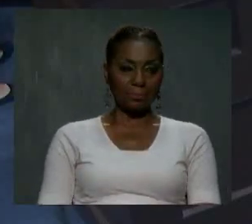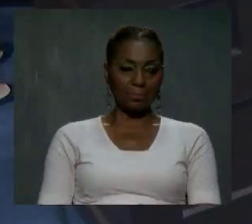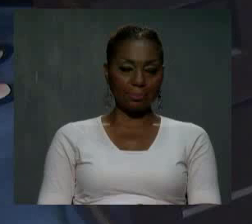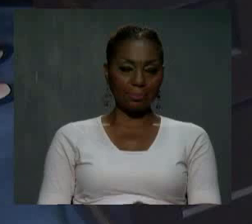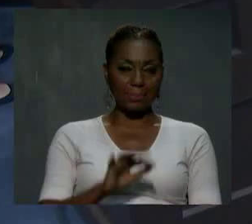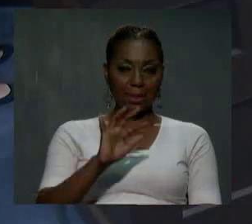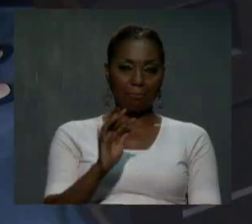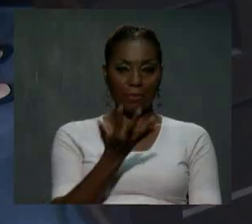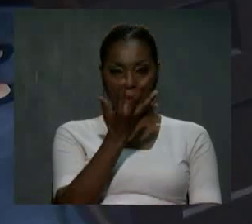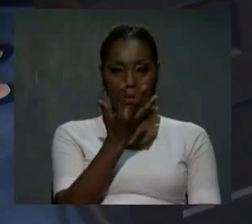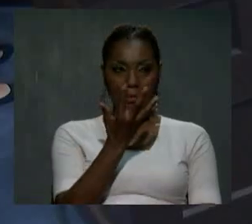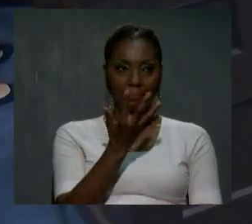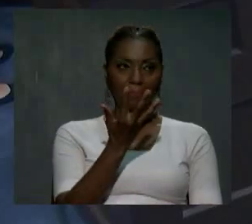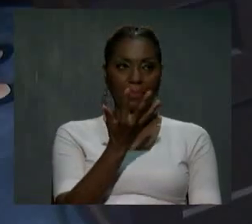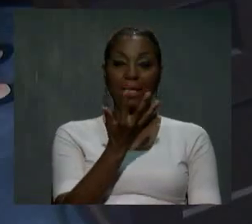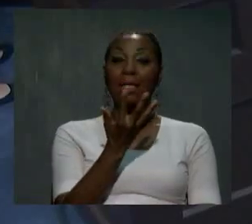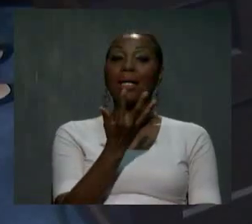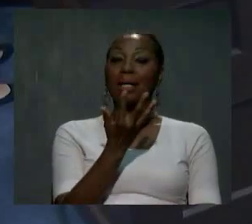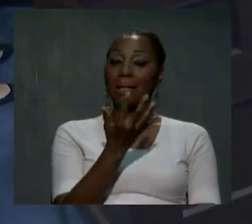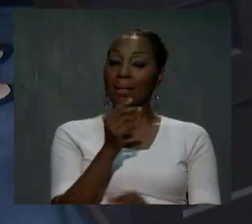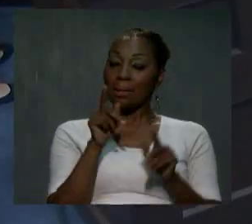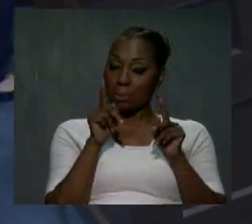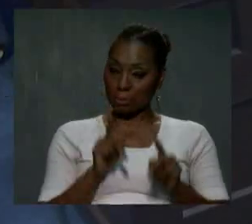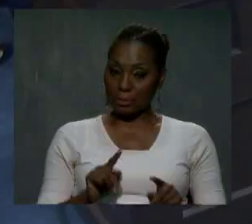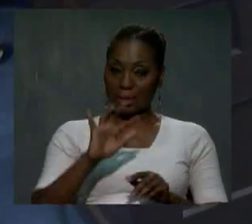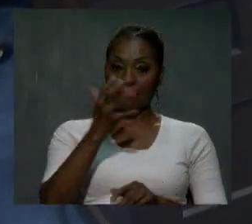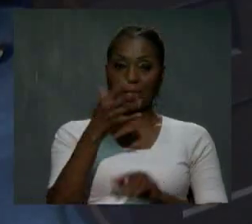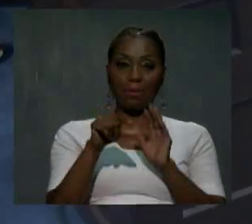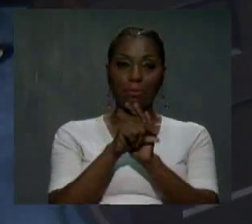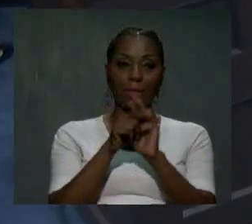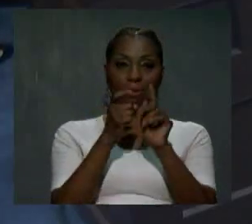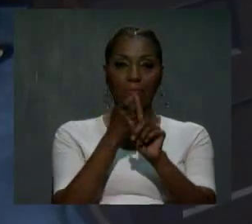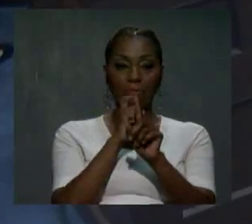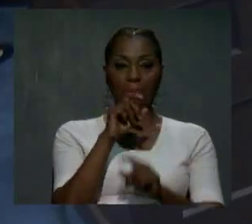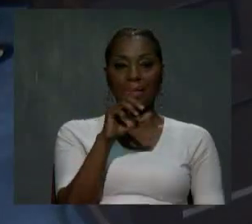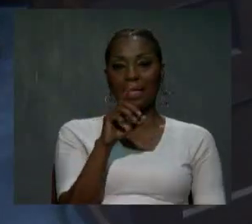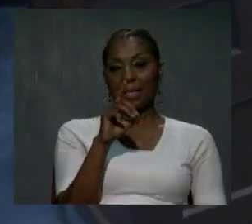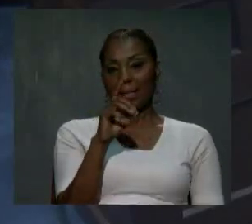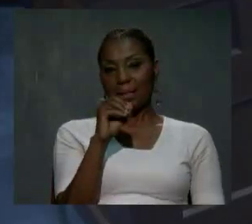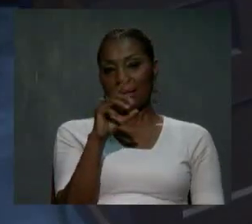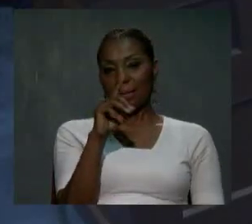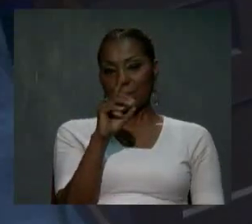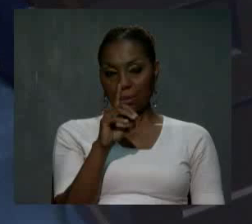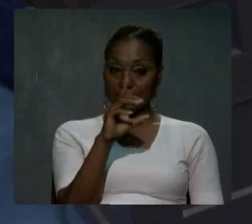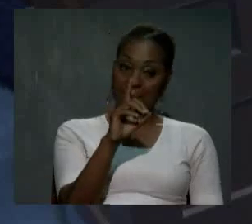Our fifth awardee is fifth grader Melody Brito from David O. Dodd Elementary School.